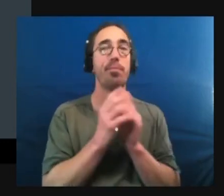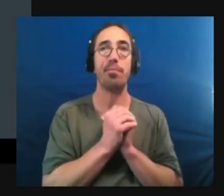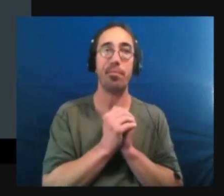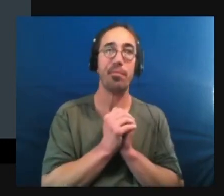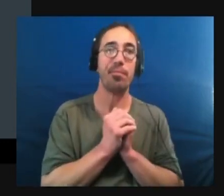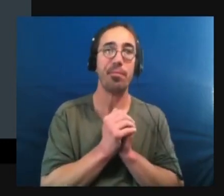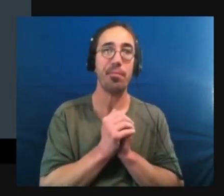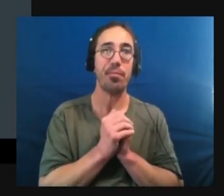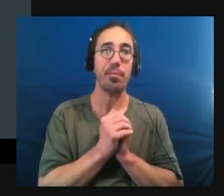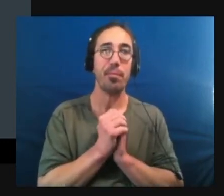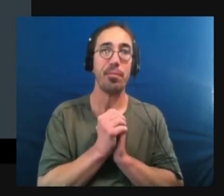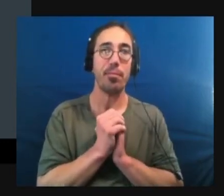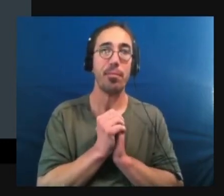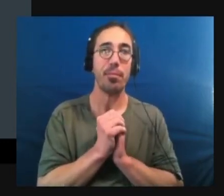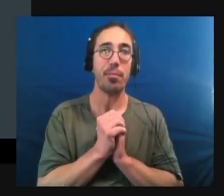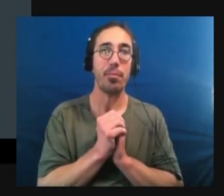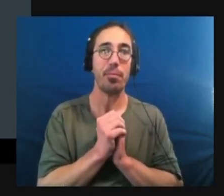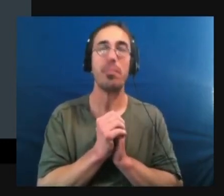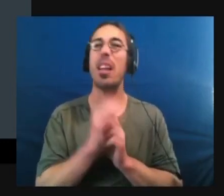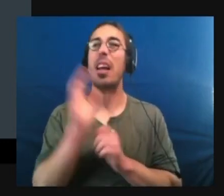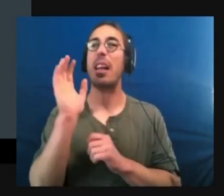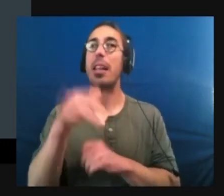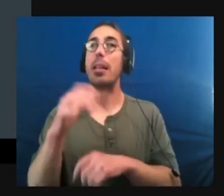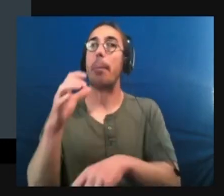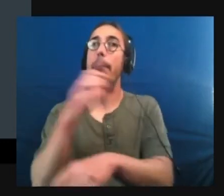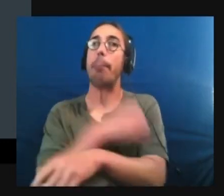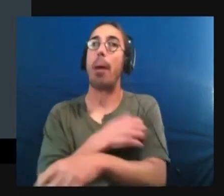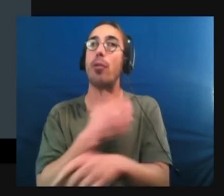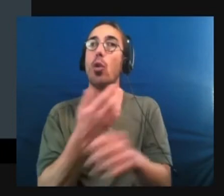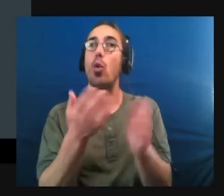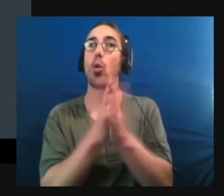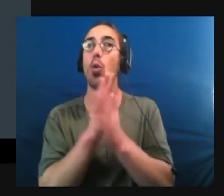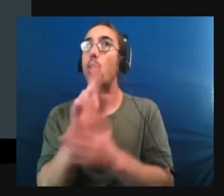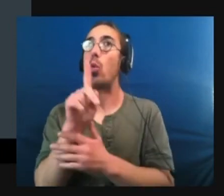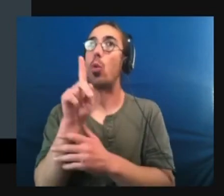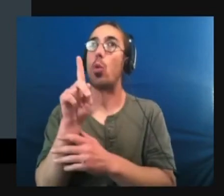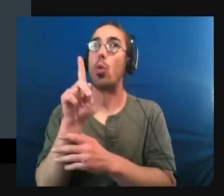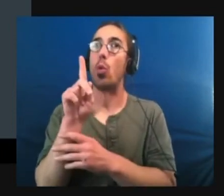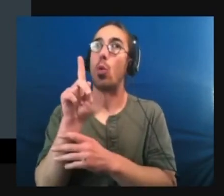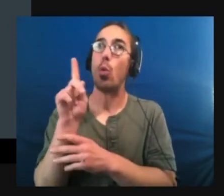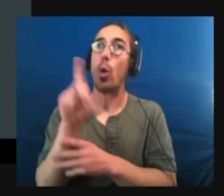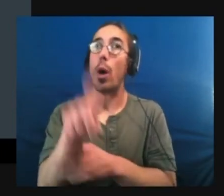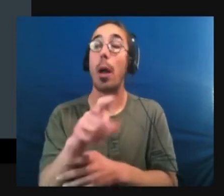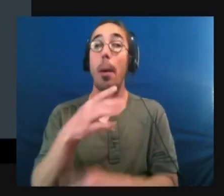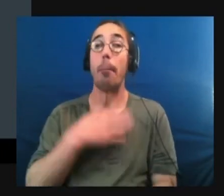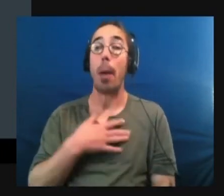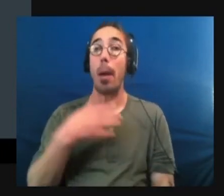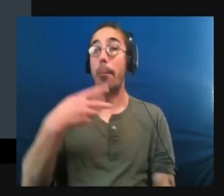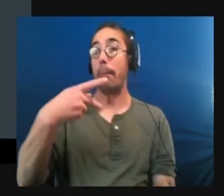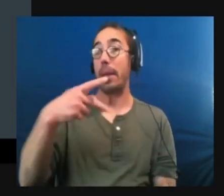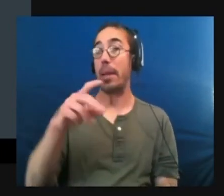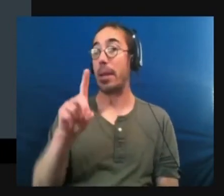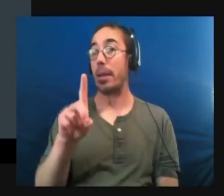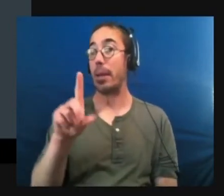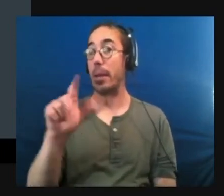Yeah, that is such a powerful question. And I think that my PDA is going to say the fact that you are answering it